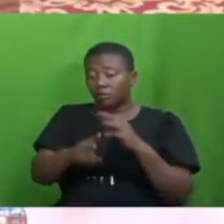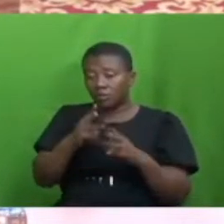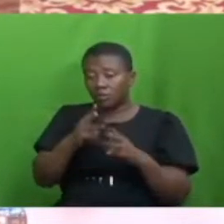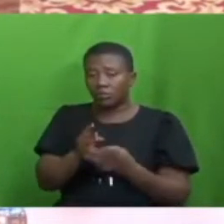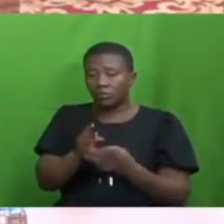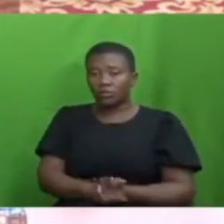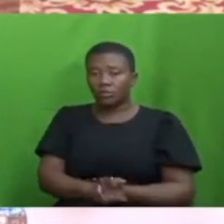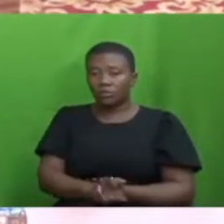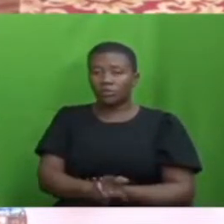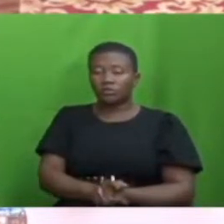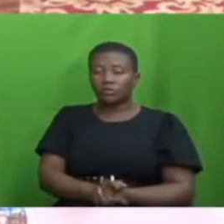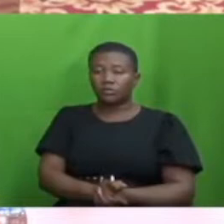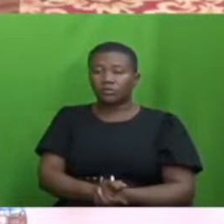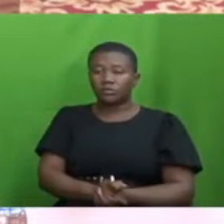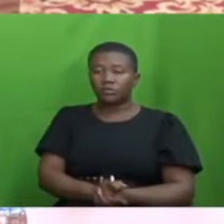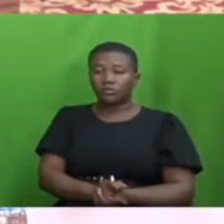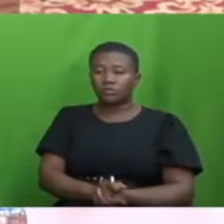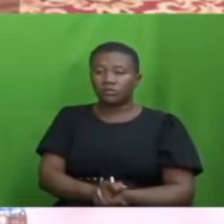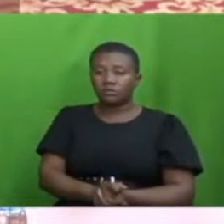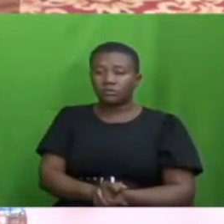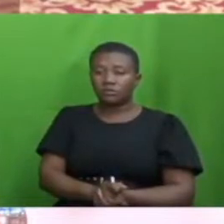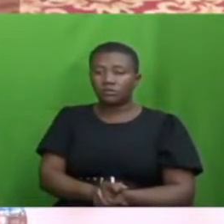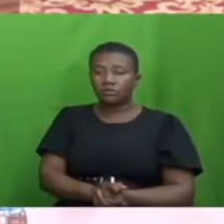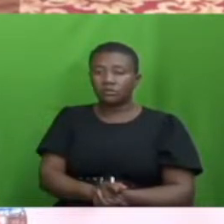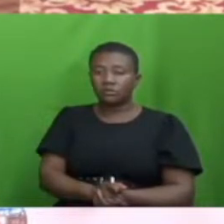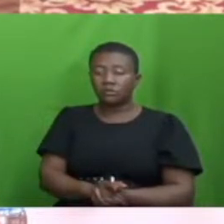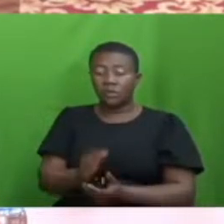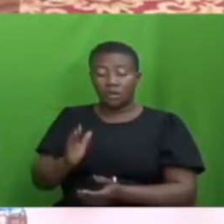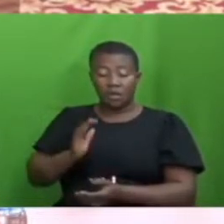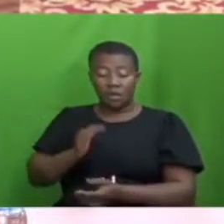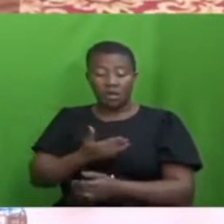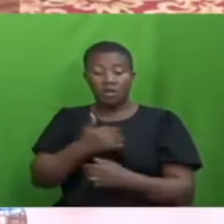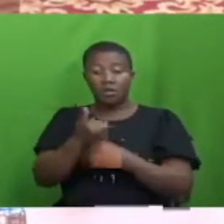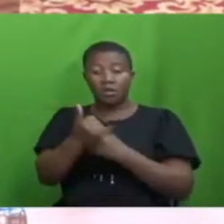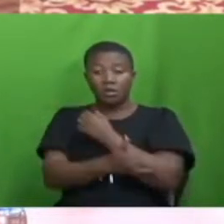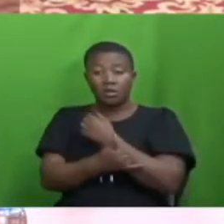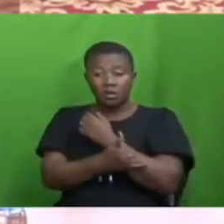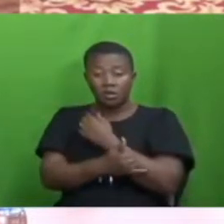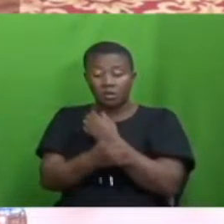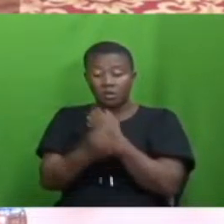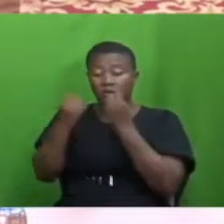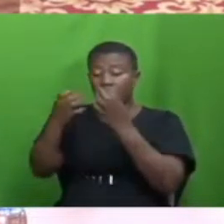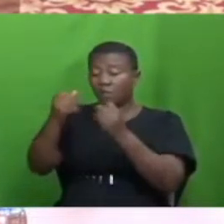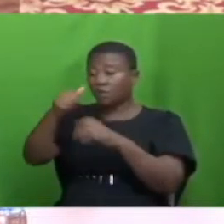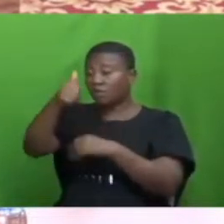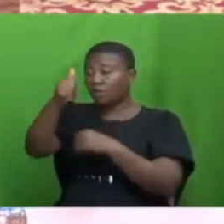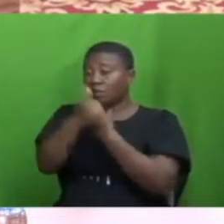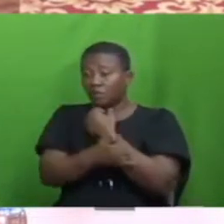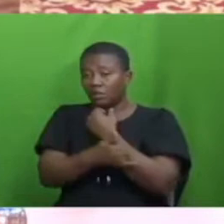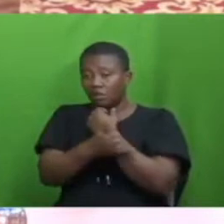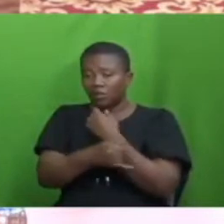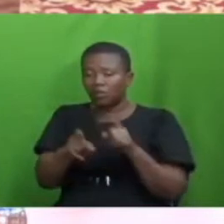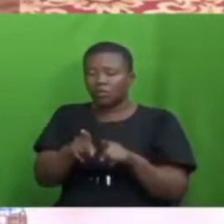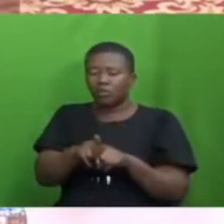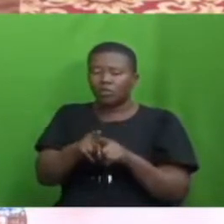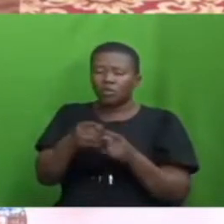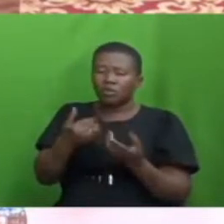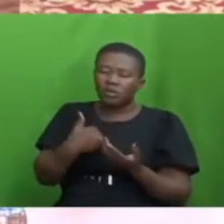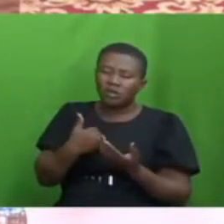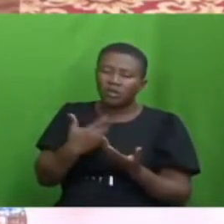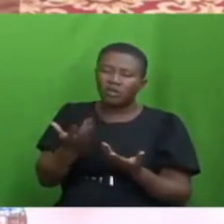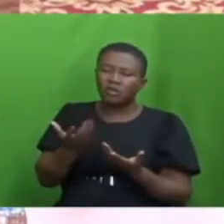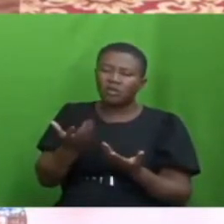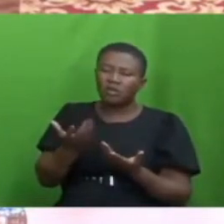from 2021. Our country, like many others globally, experienced unusually